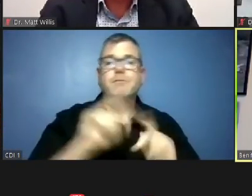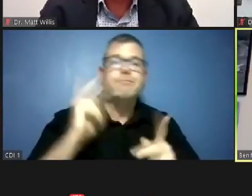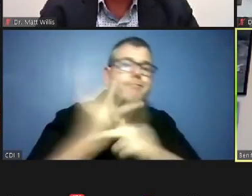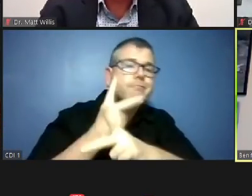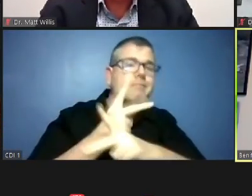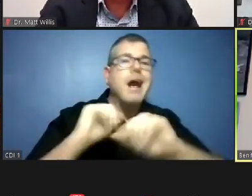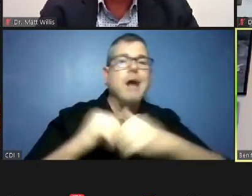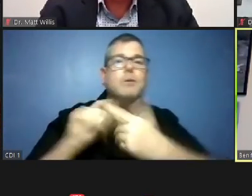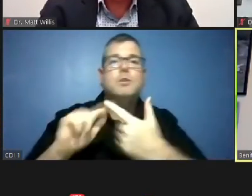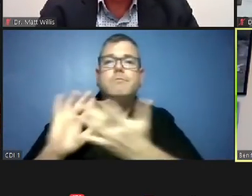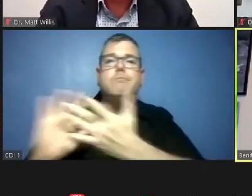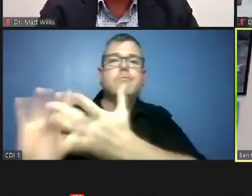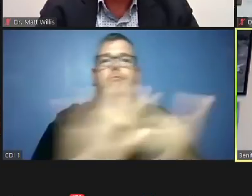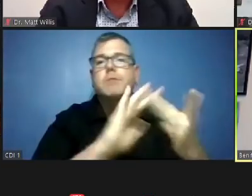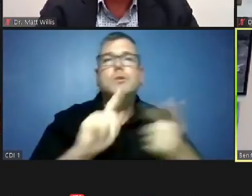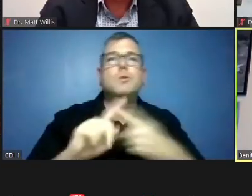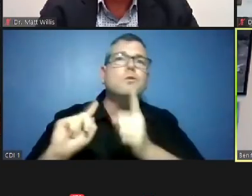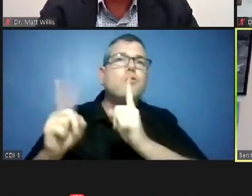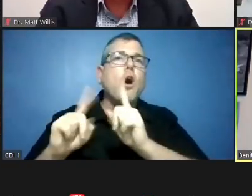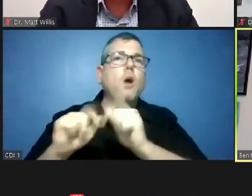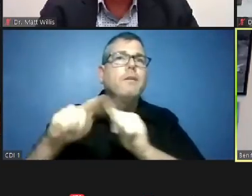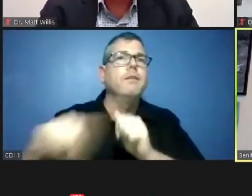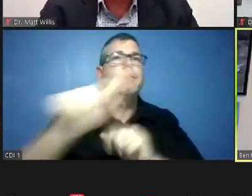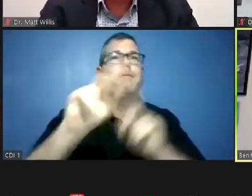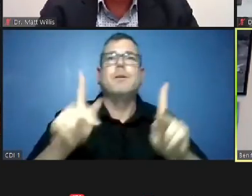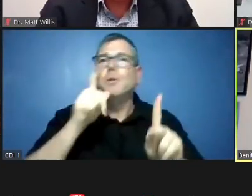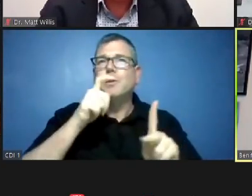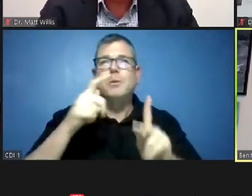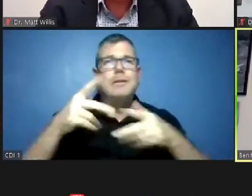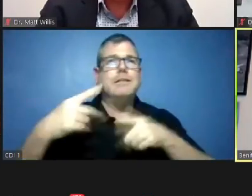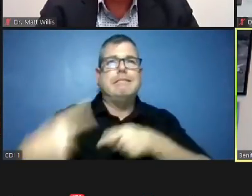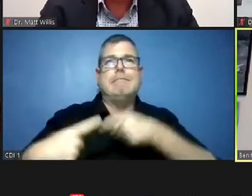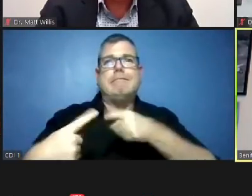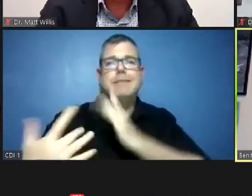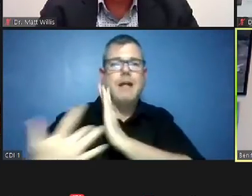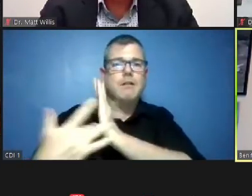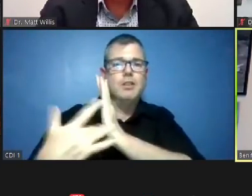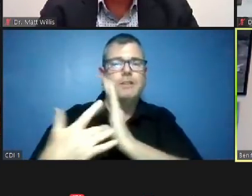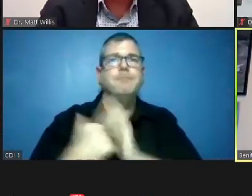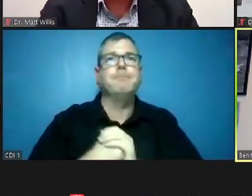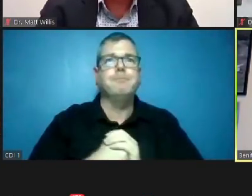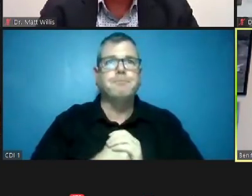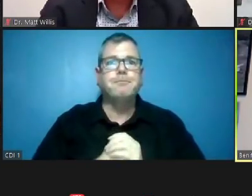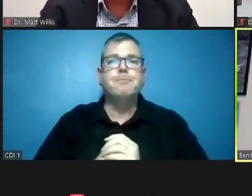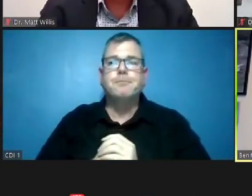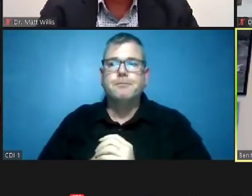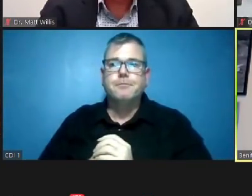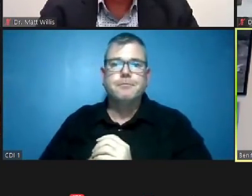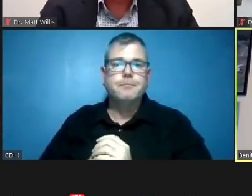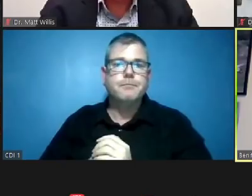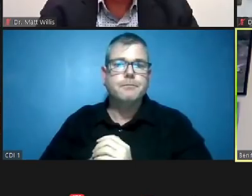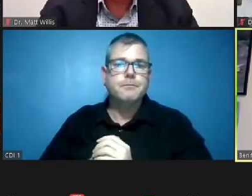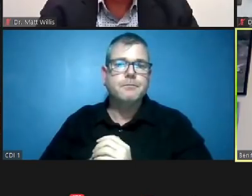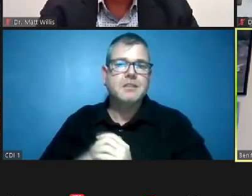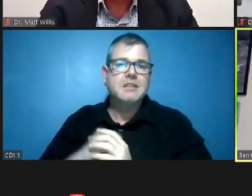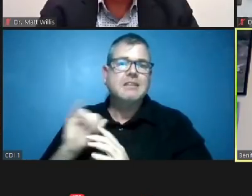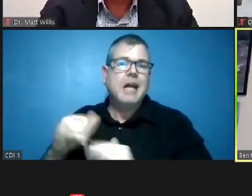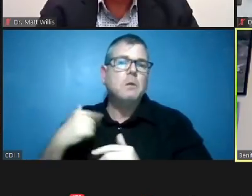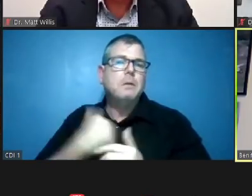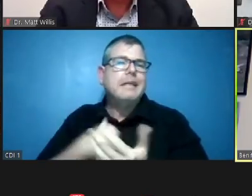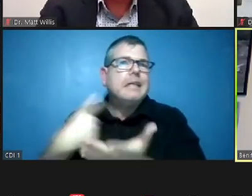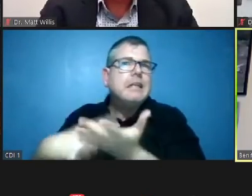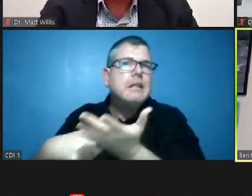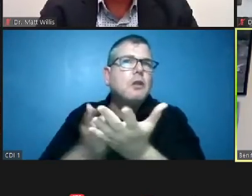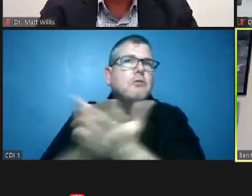our biggest opportunity is through our community-based organizations, as well as media and social